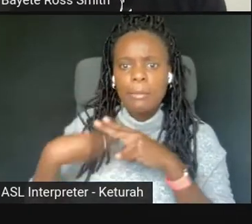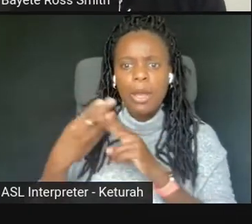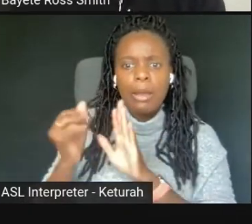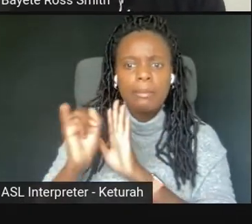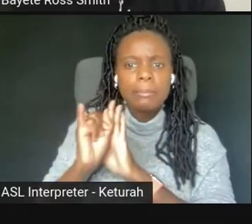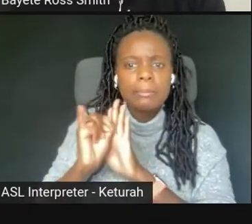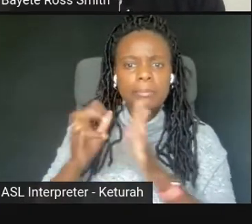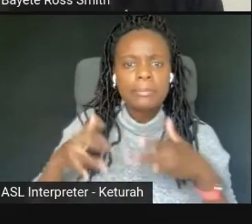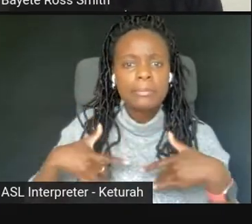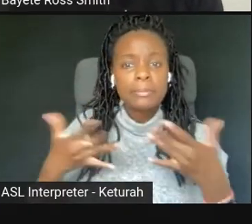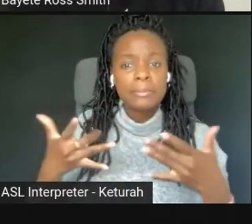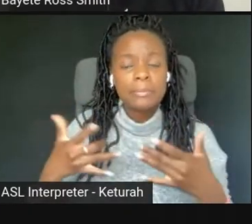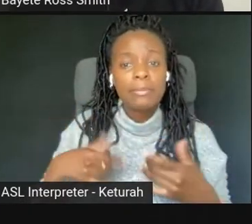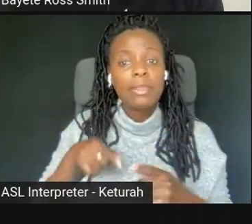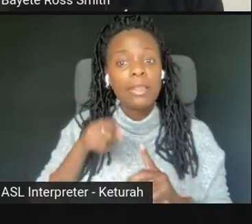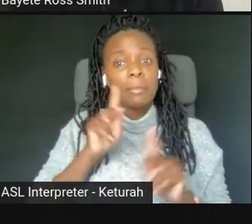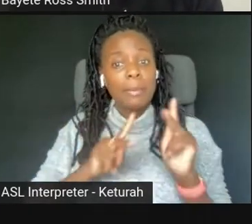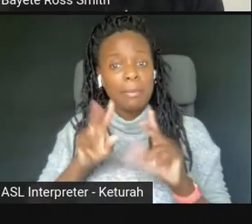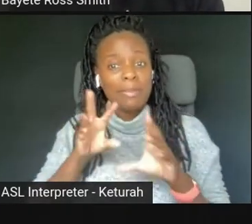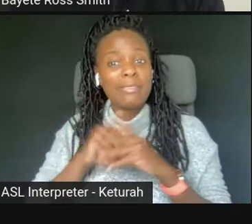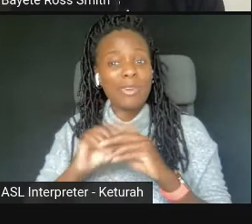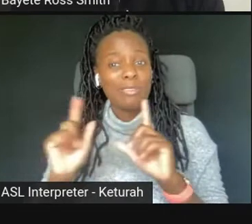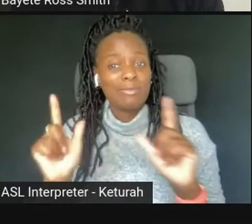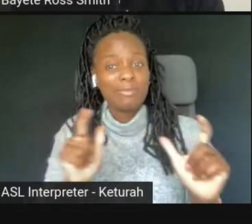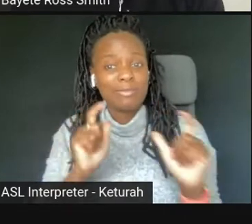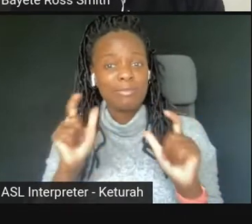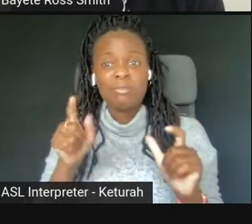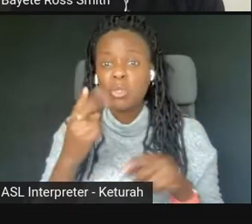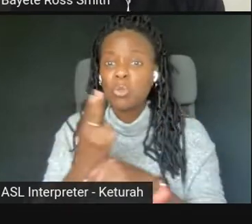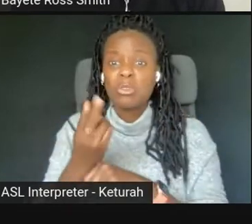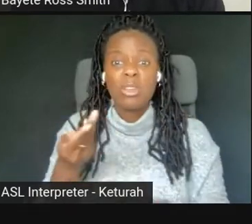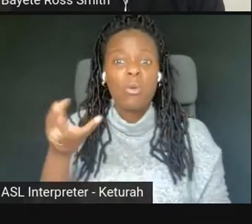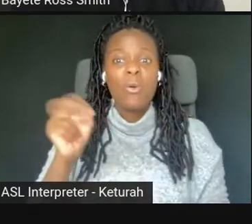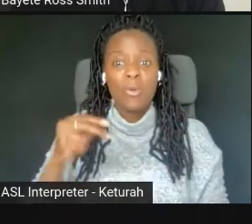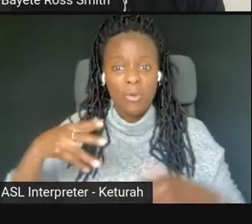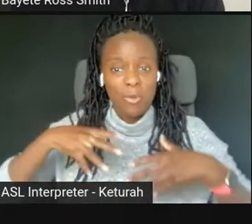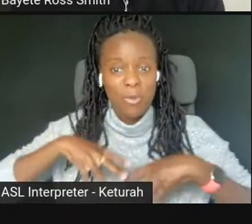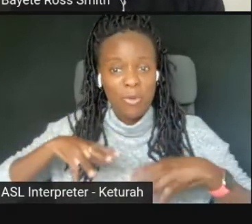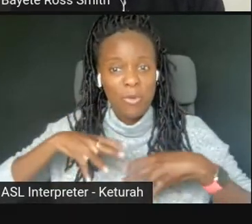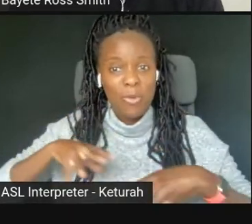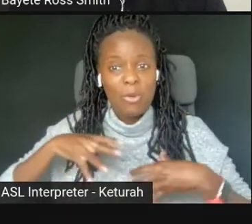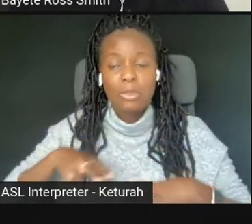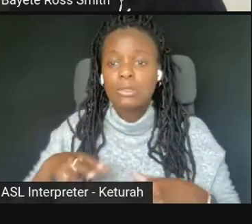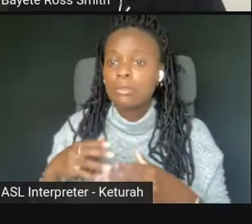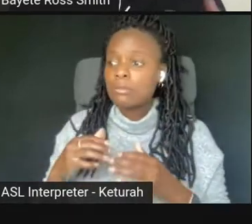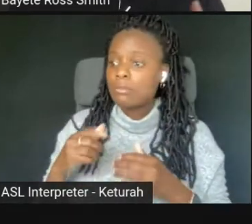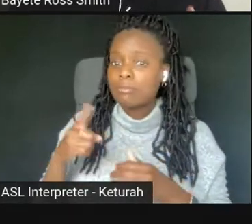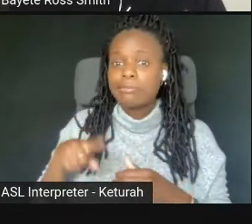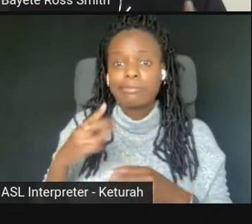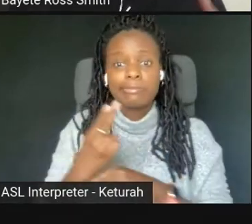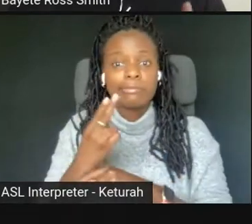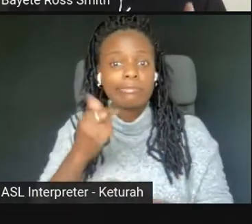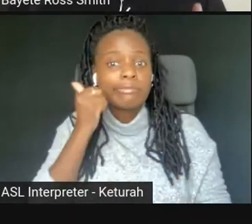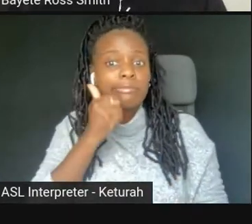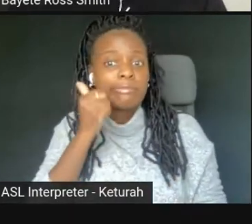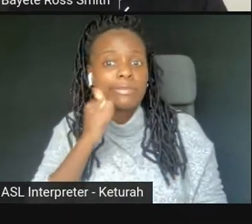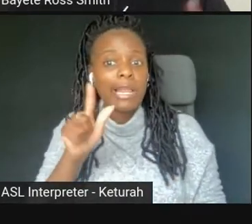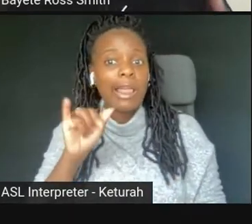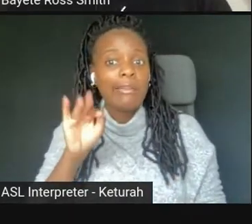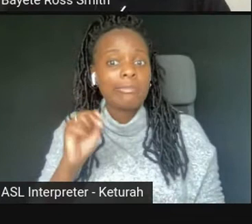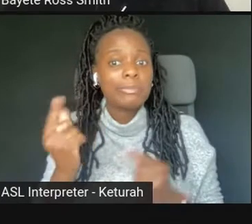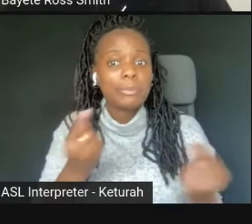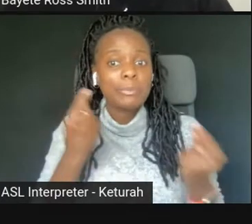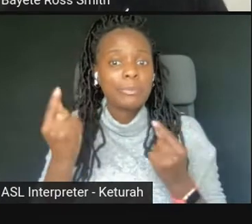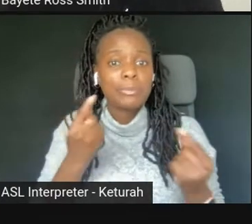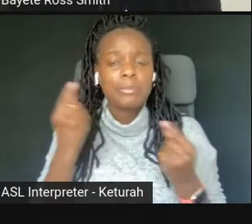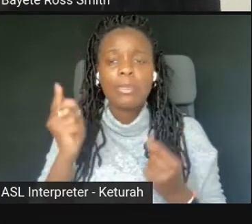in clothing they all own, and they're styled in the way in which they'd be styled in daily life. The only thing that changes from image to image is